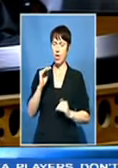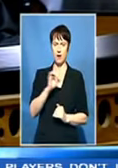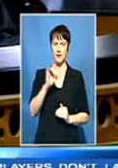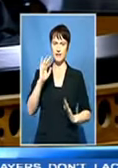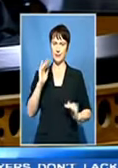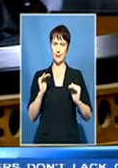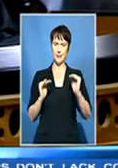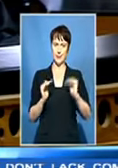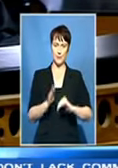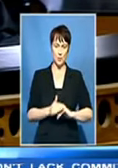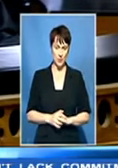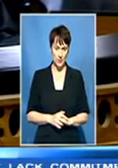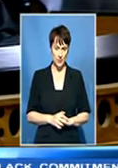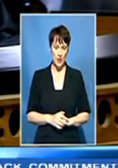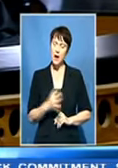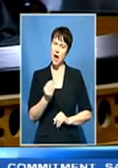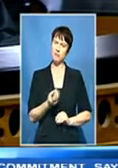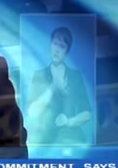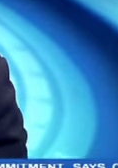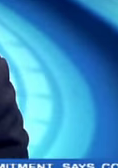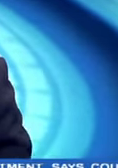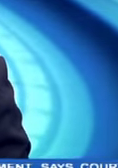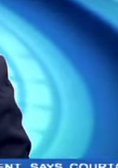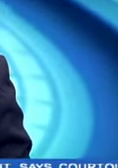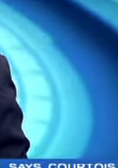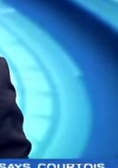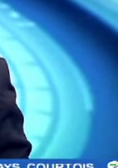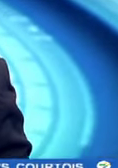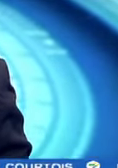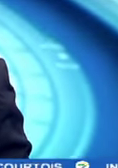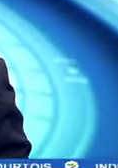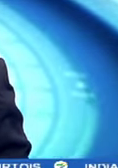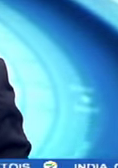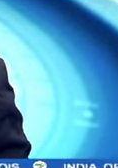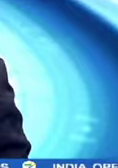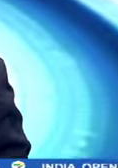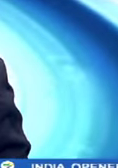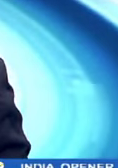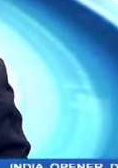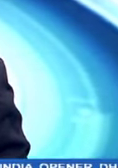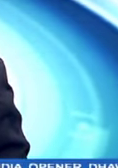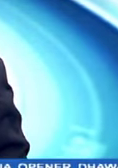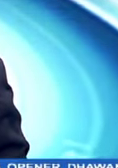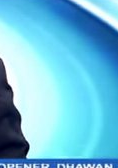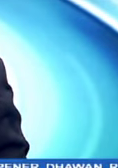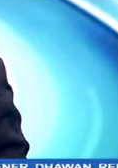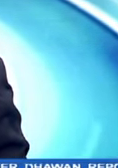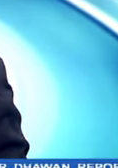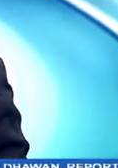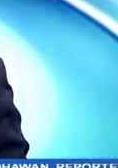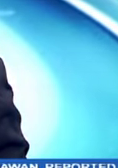All right. Has there been any response, reaction or statement by the former finance minister Ndantanene?